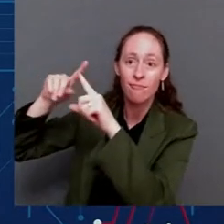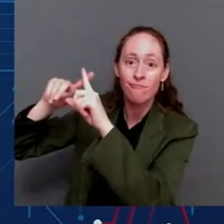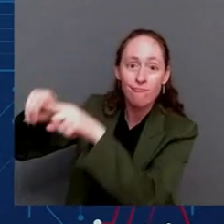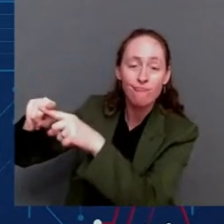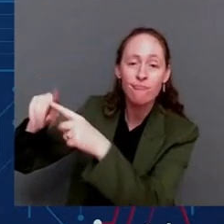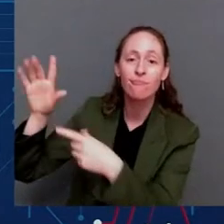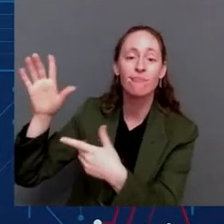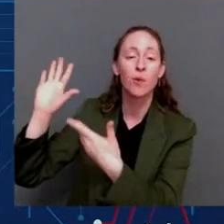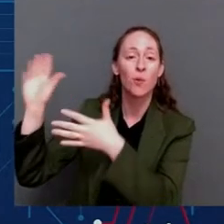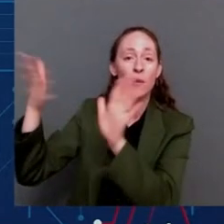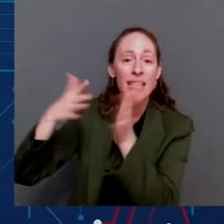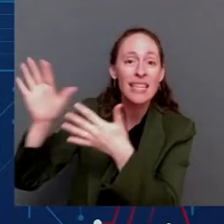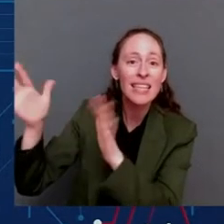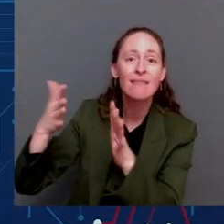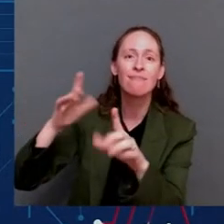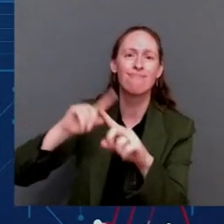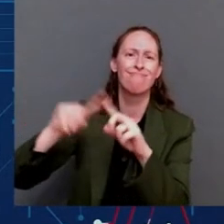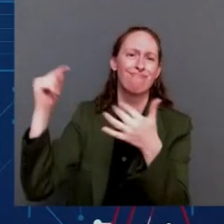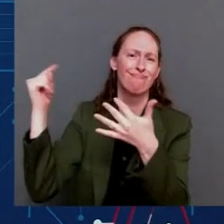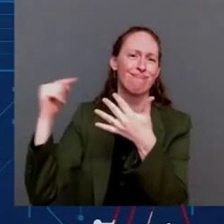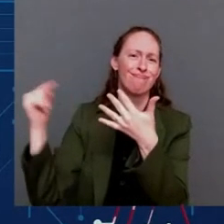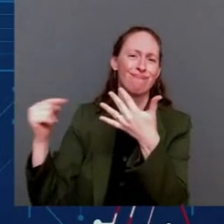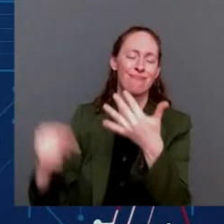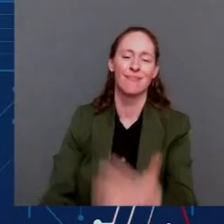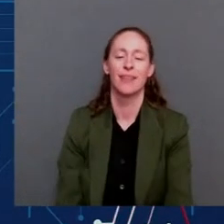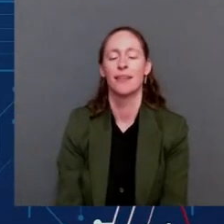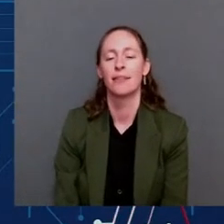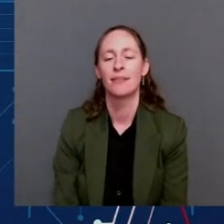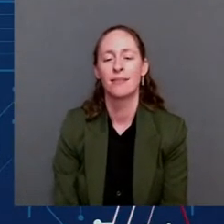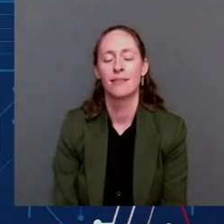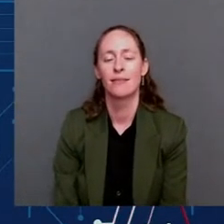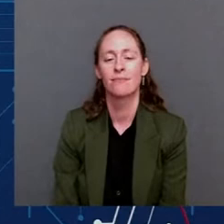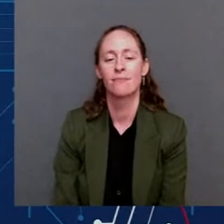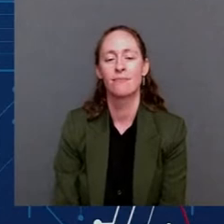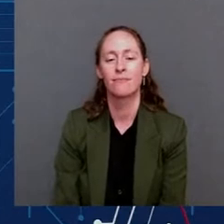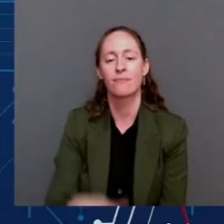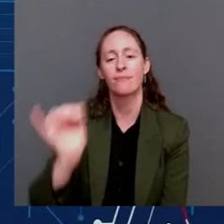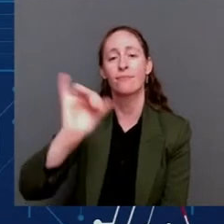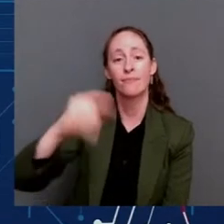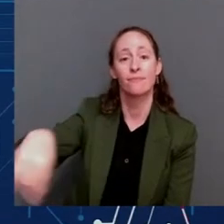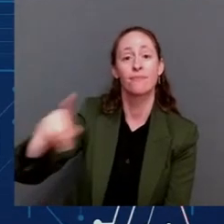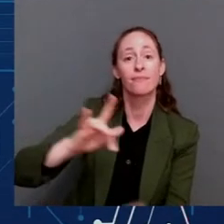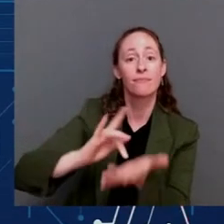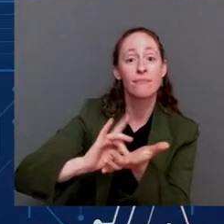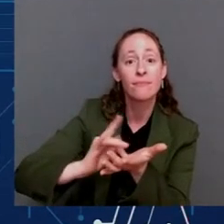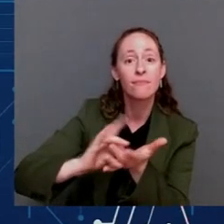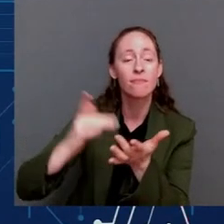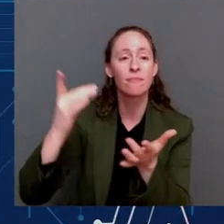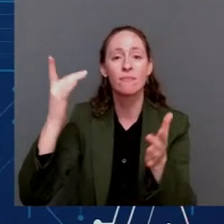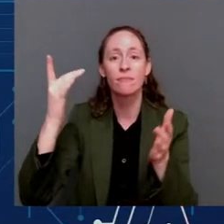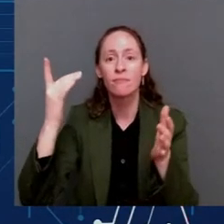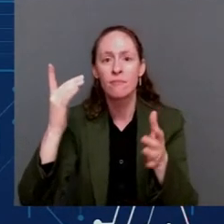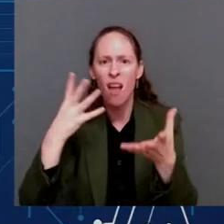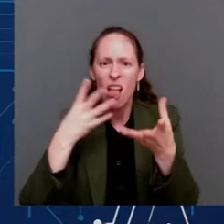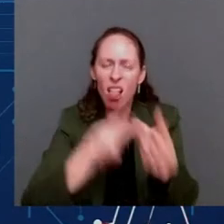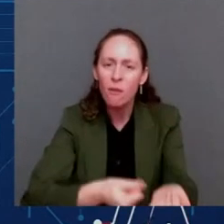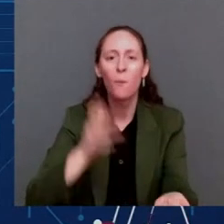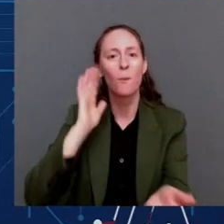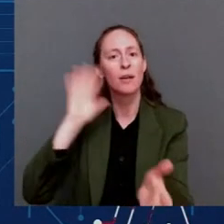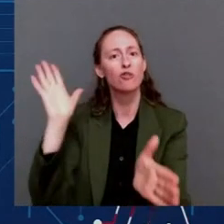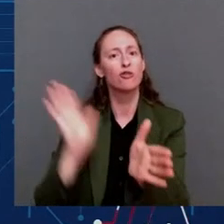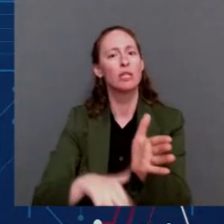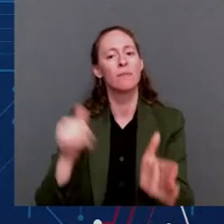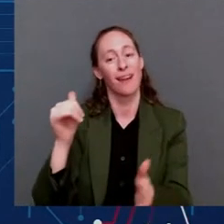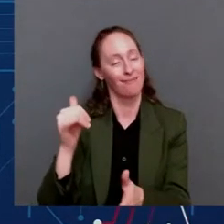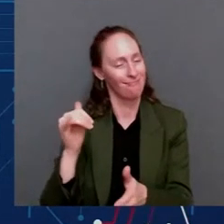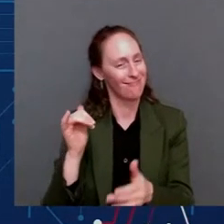drugs. Folks, we have more work to do. But the progress we're making is proof that we're the